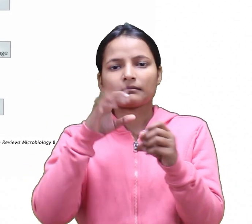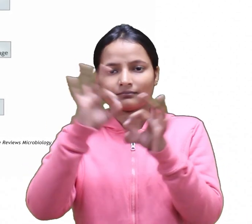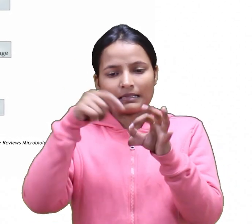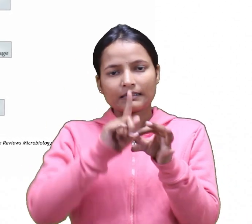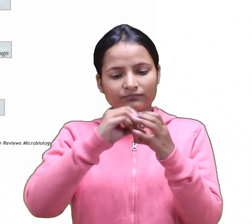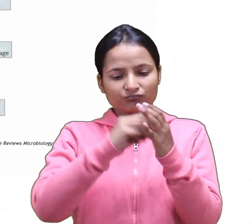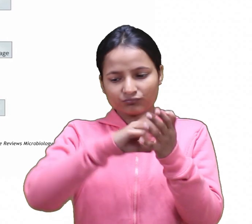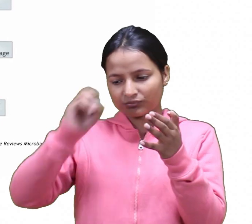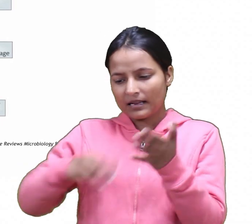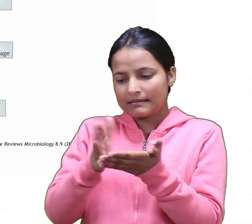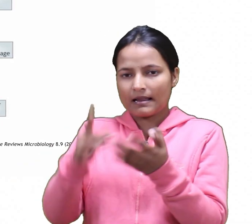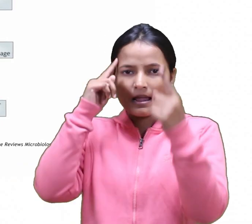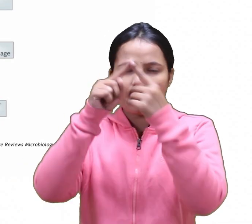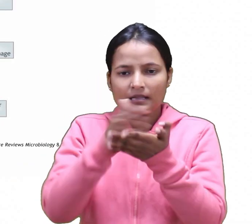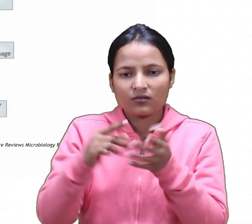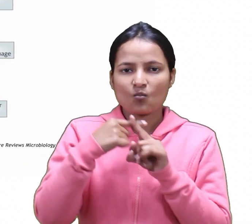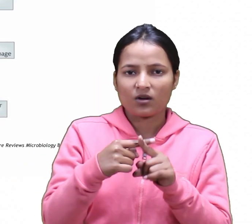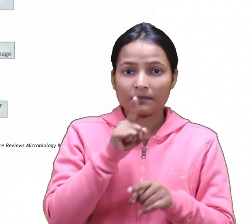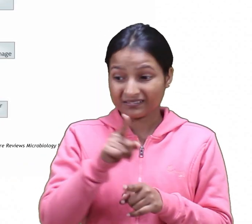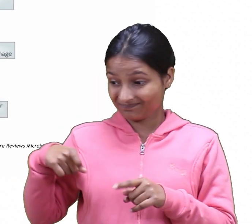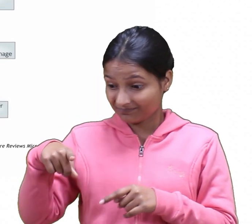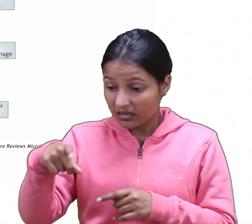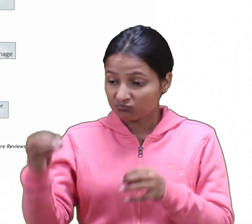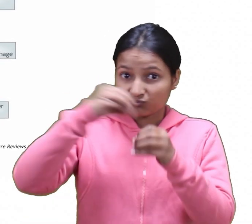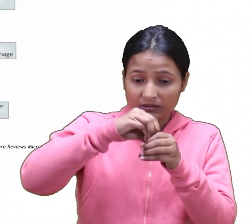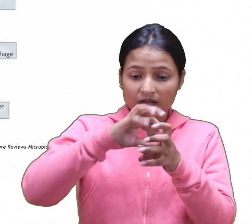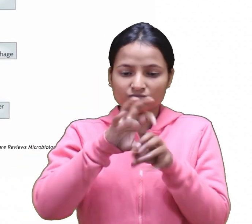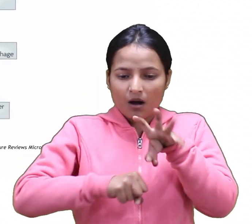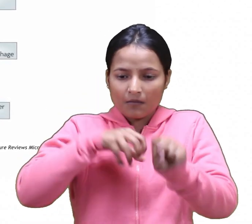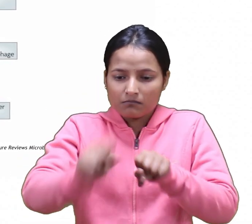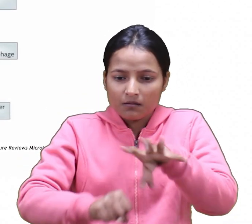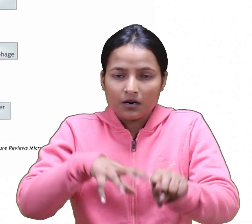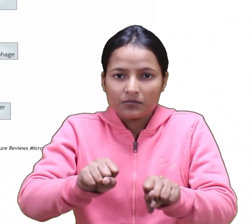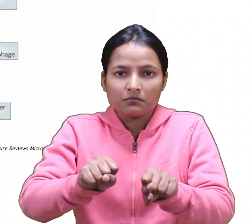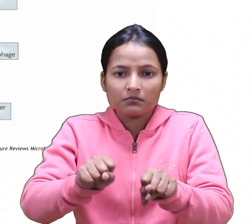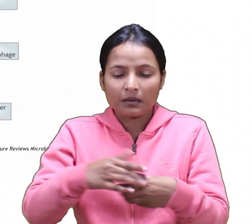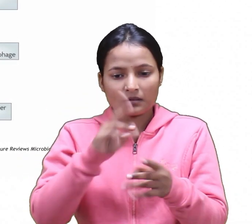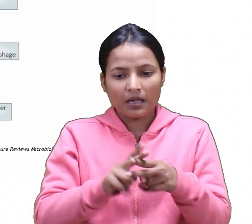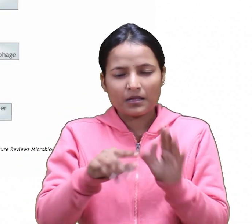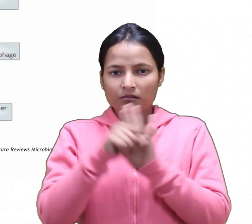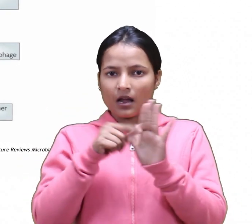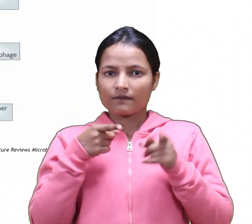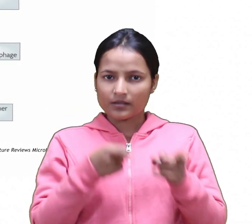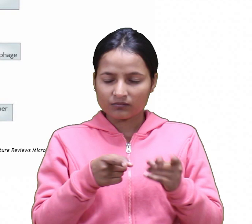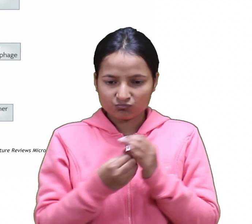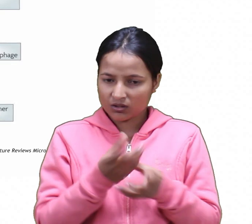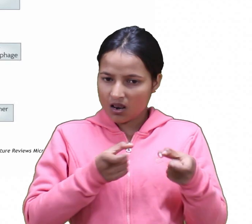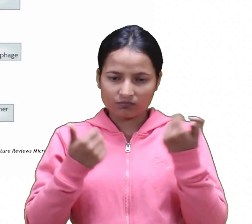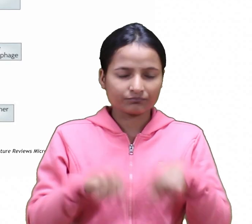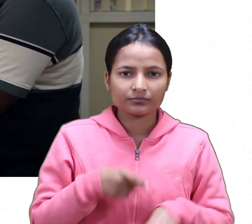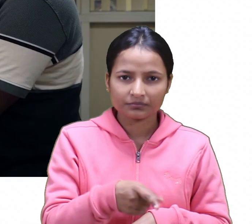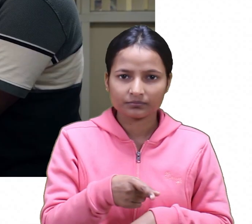MTB reprograms the mode of host cell death by inhibiting apoptosis and promoting necrosis, a form of cell death characterized by the loss of cell